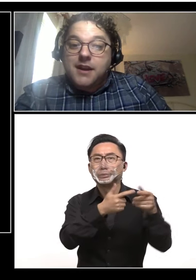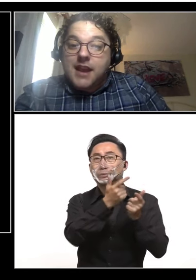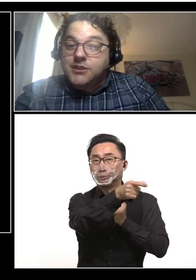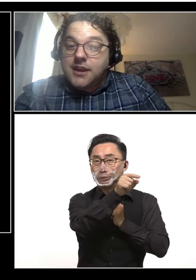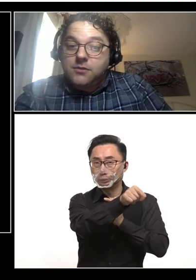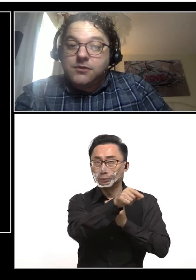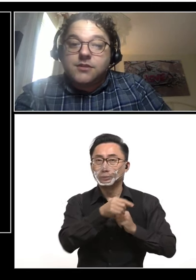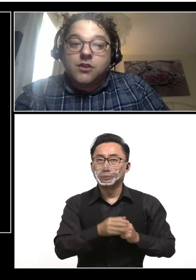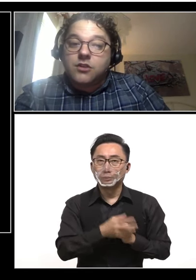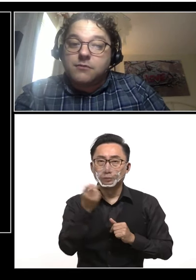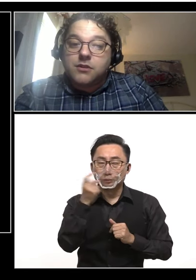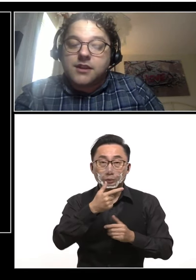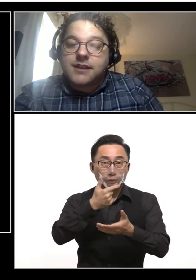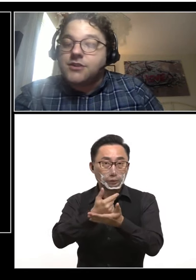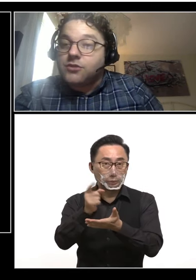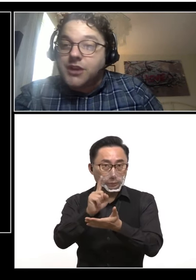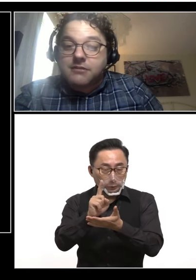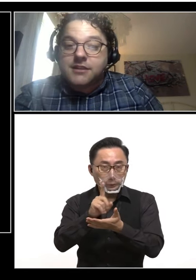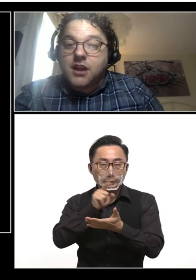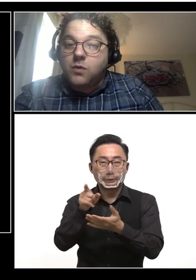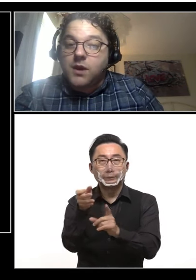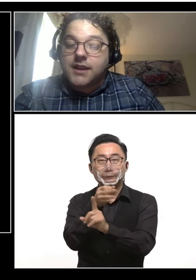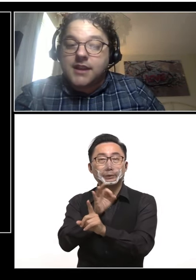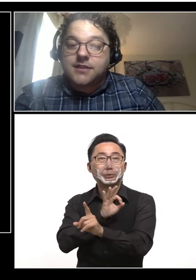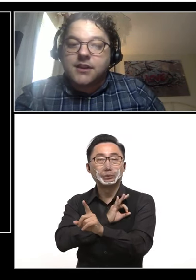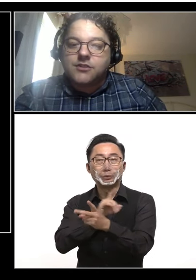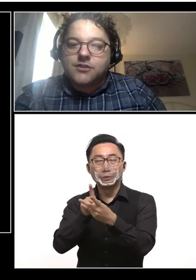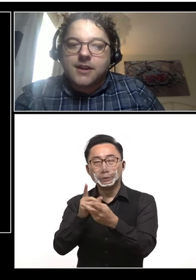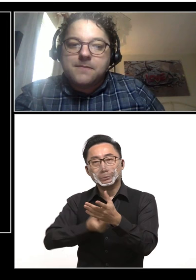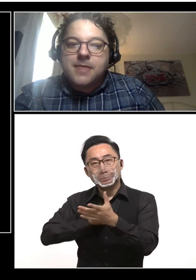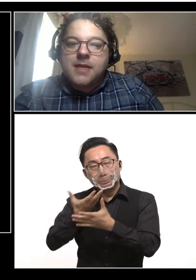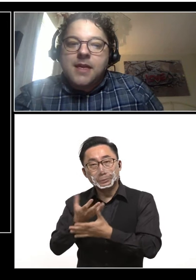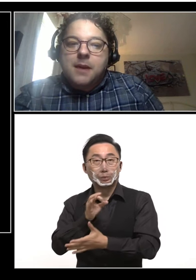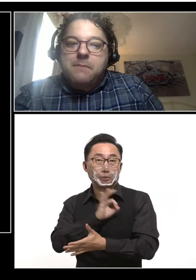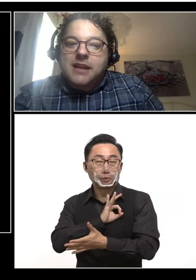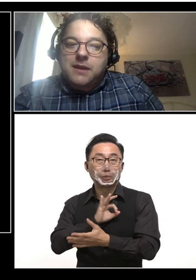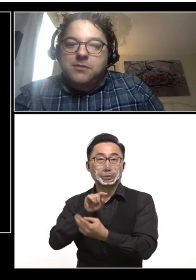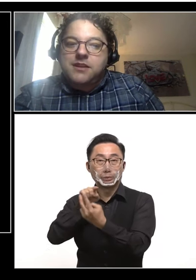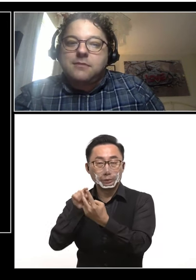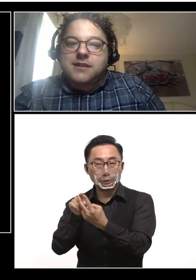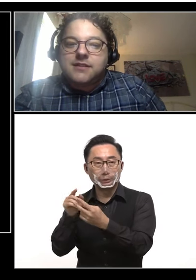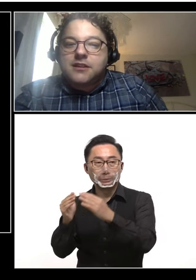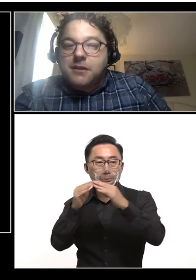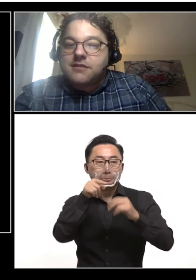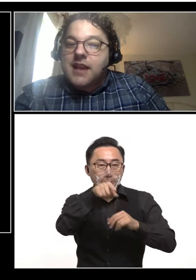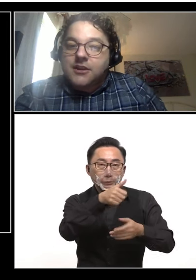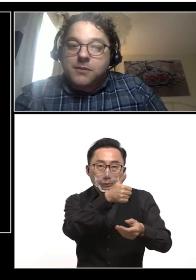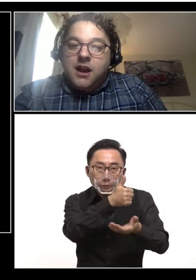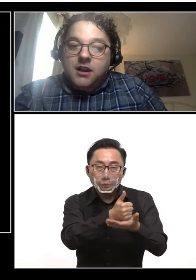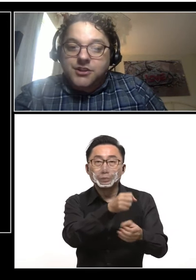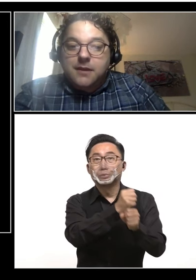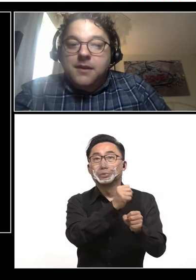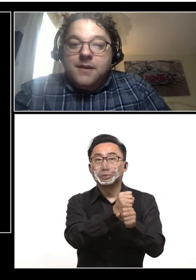by NGOs, so non-government organisations or charities that are working in the country. And many people with disabilities experience